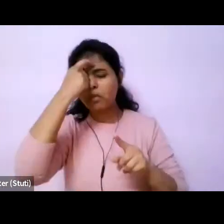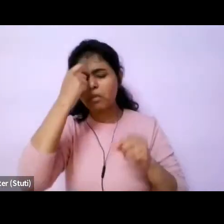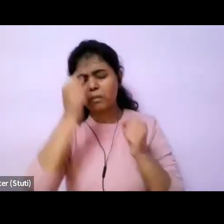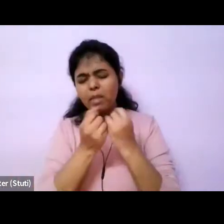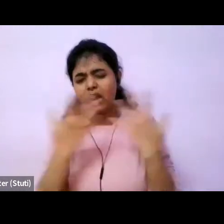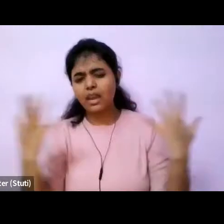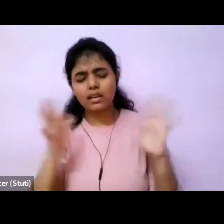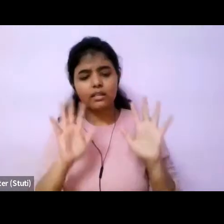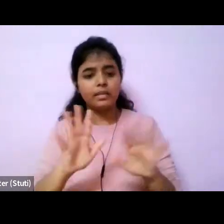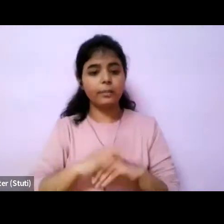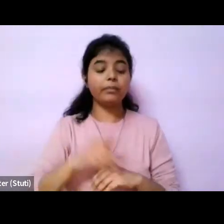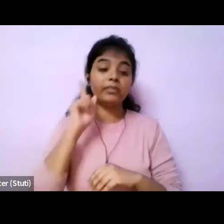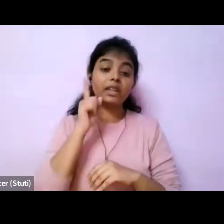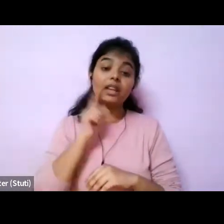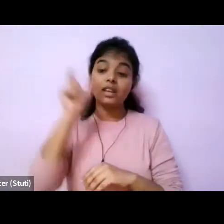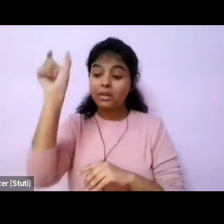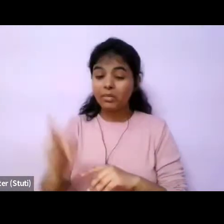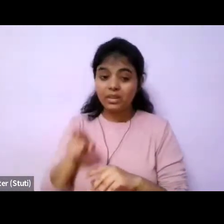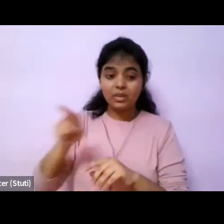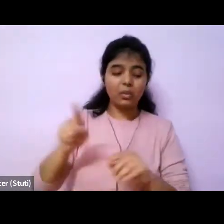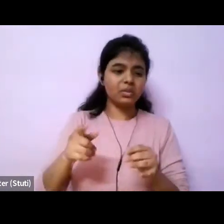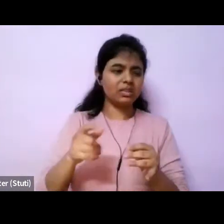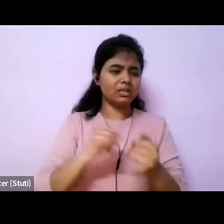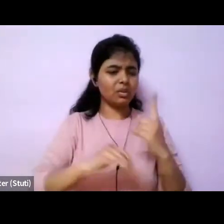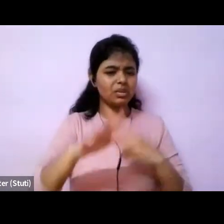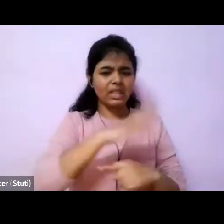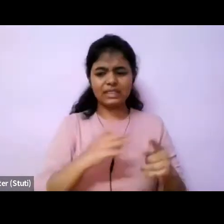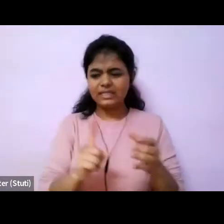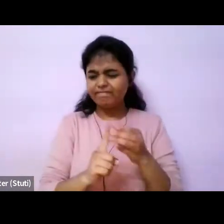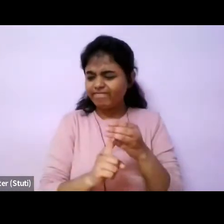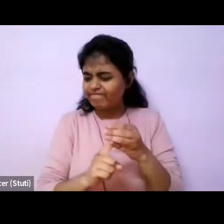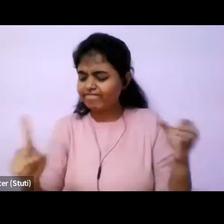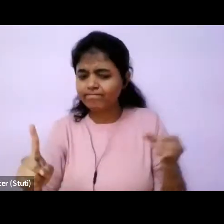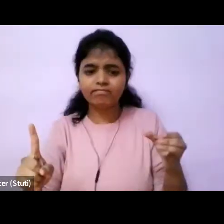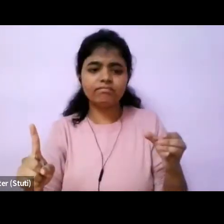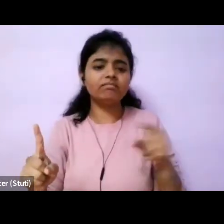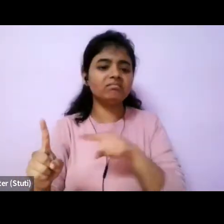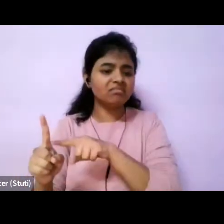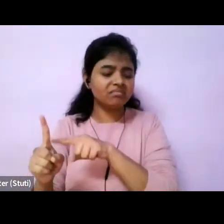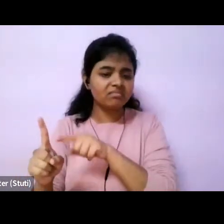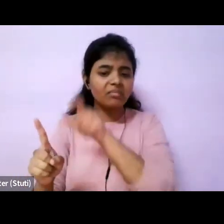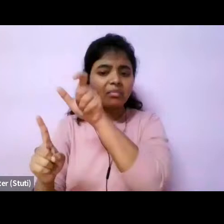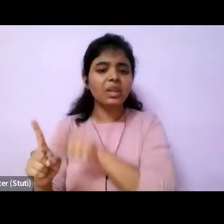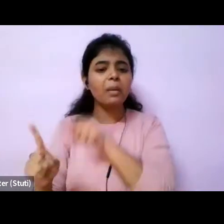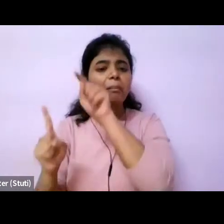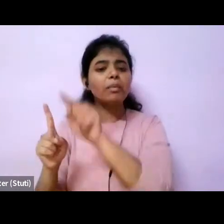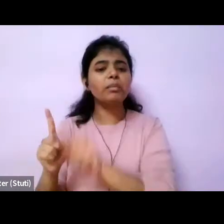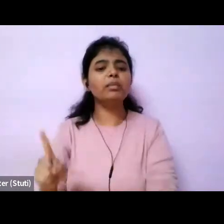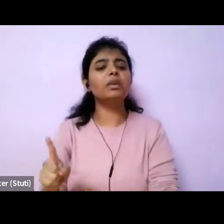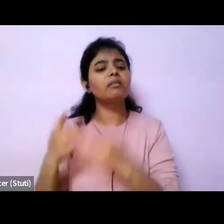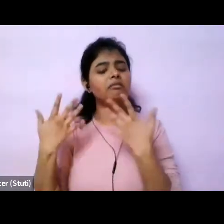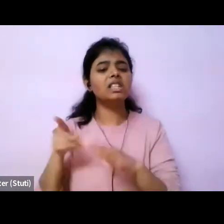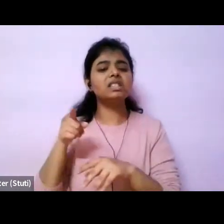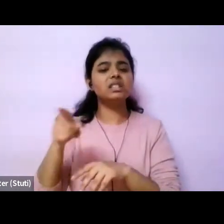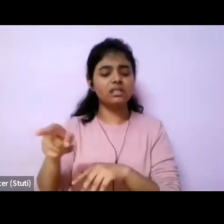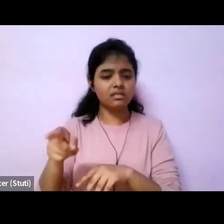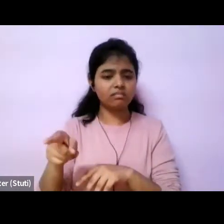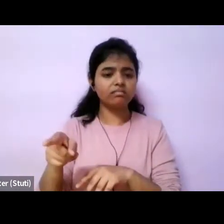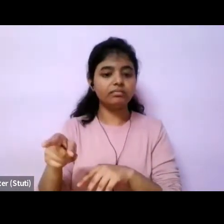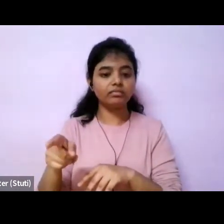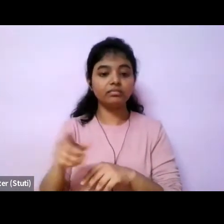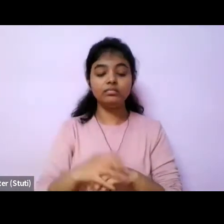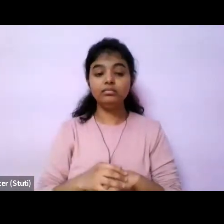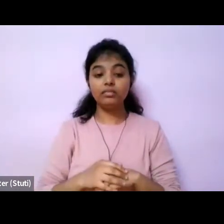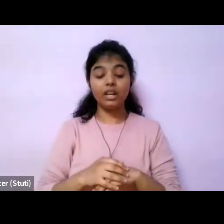has led to deaf people existing in society as outliers rather than as active participants. Narratives like Deaf in